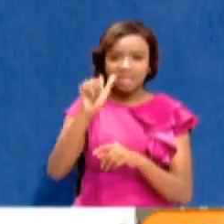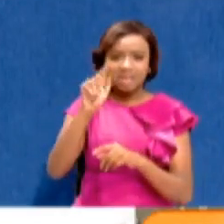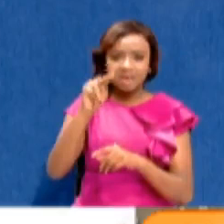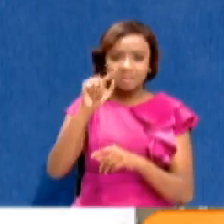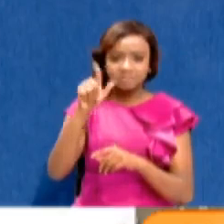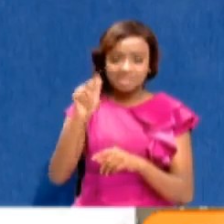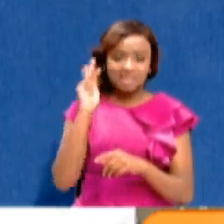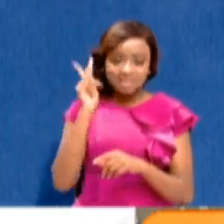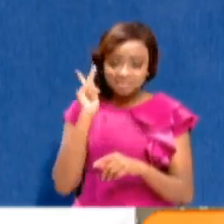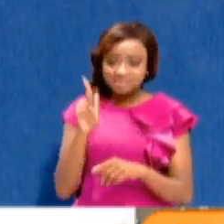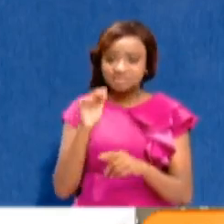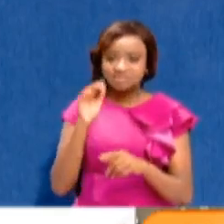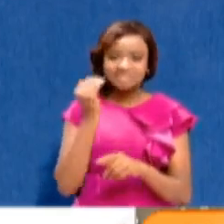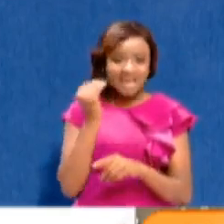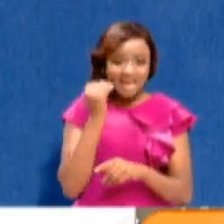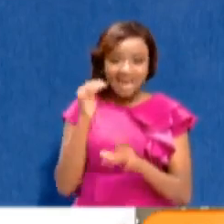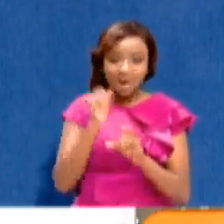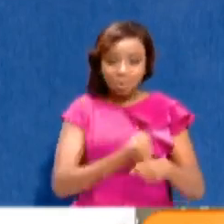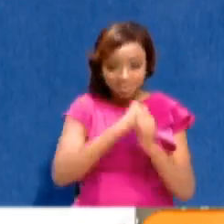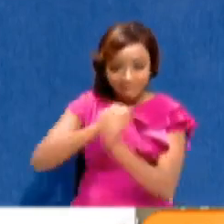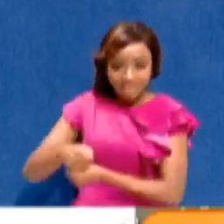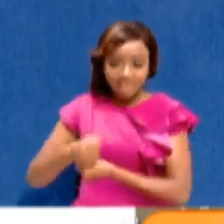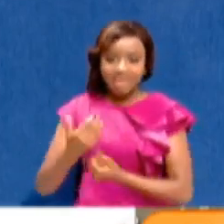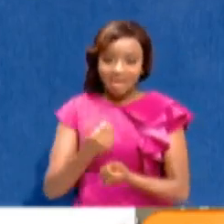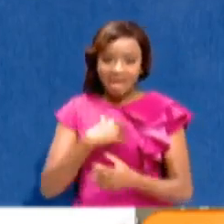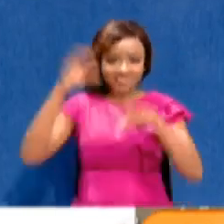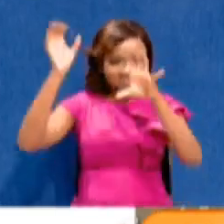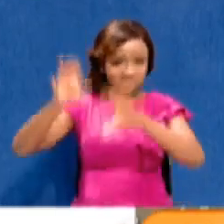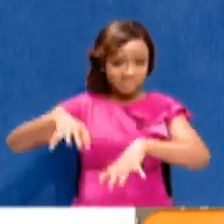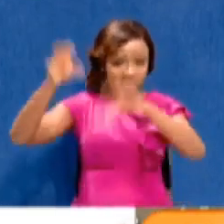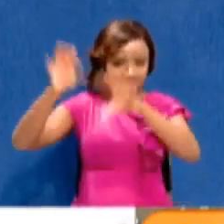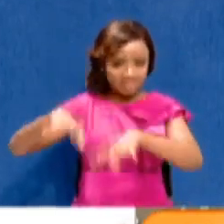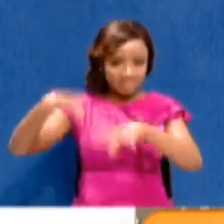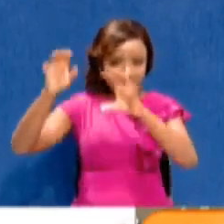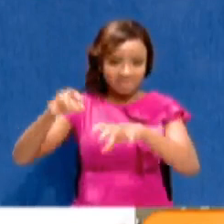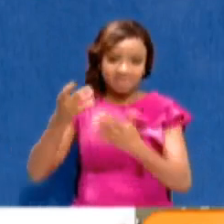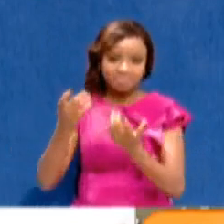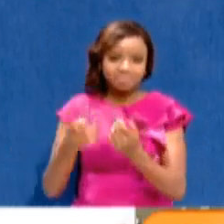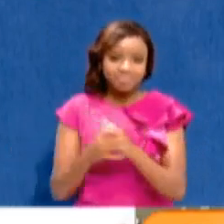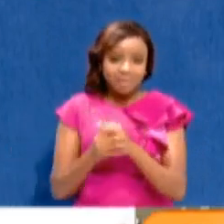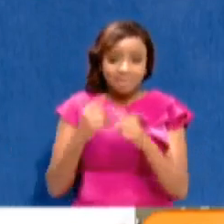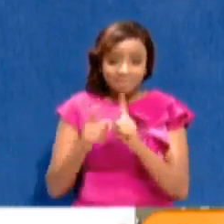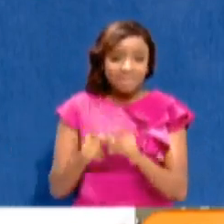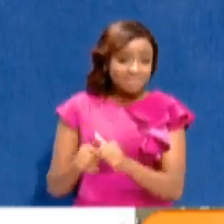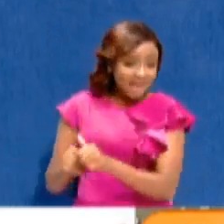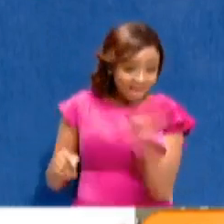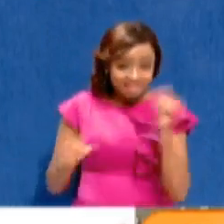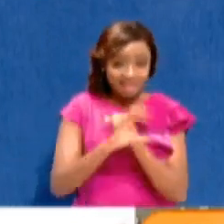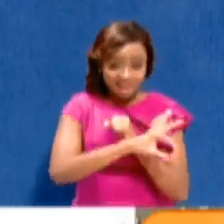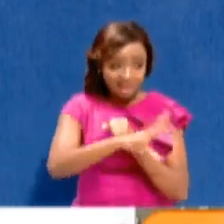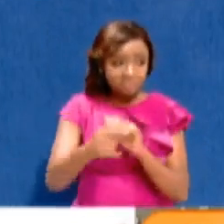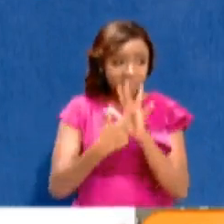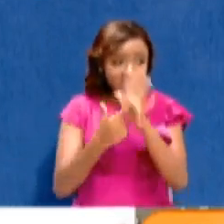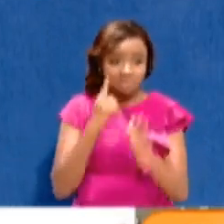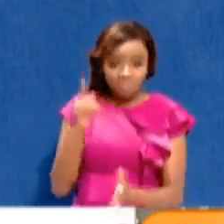region, Kisii, Siaya, Homa Bay, will receive near average rainfall, slightly below average, but the rest of the country that you see